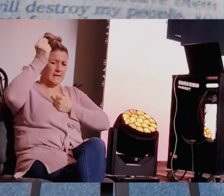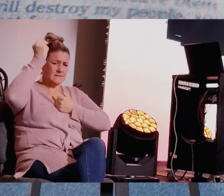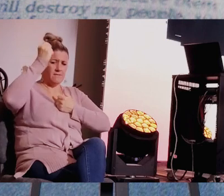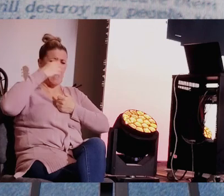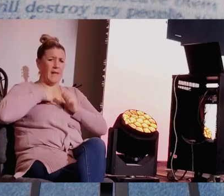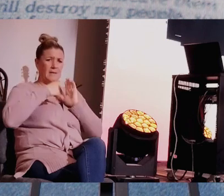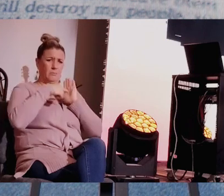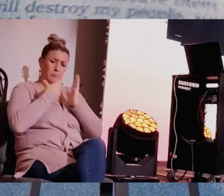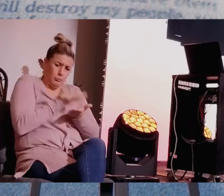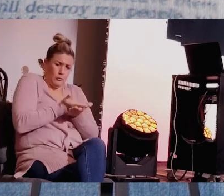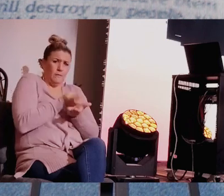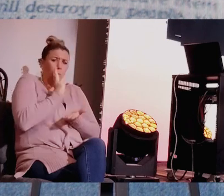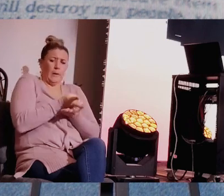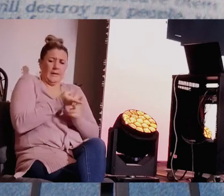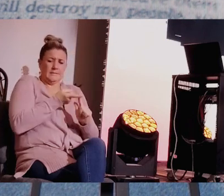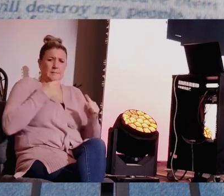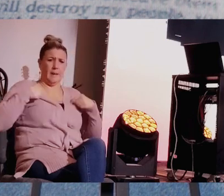me.